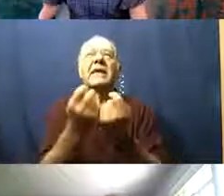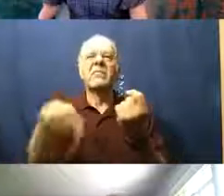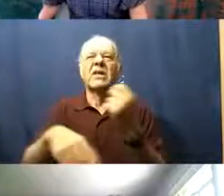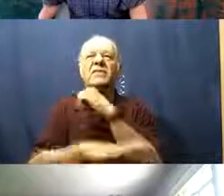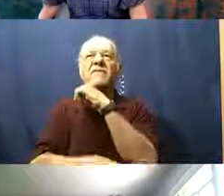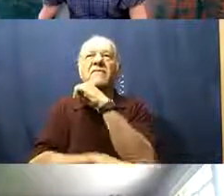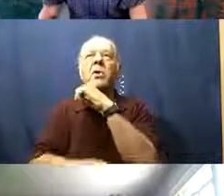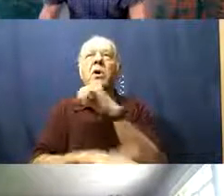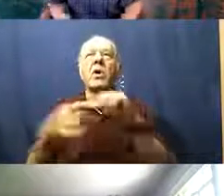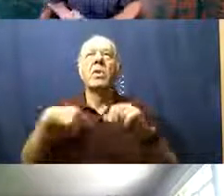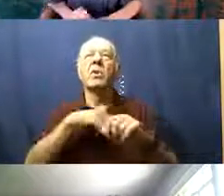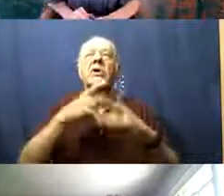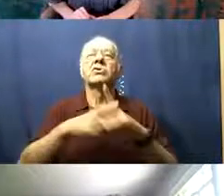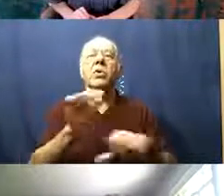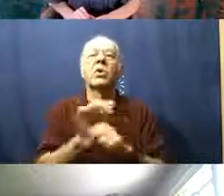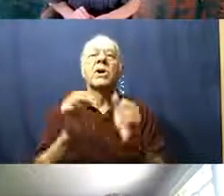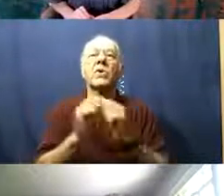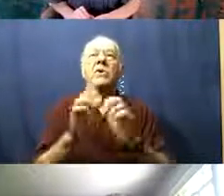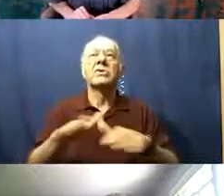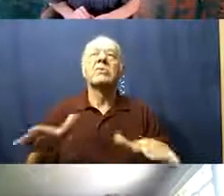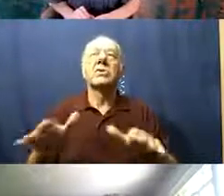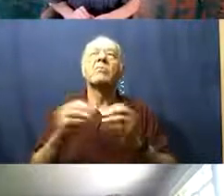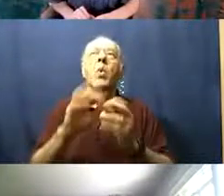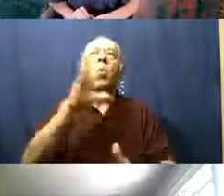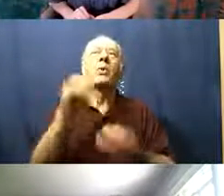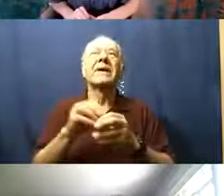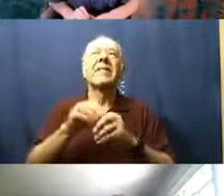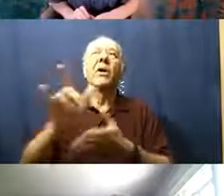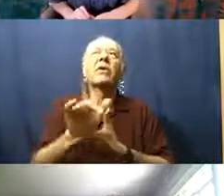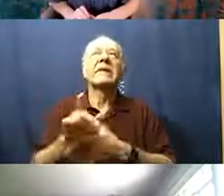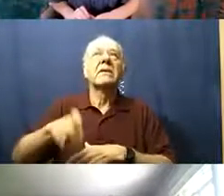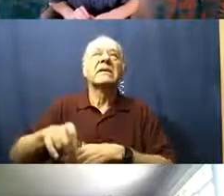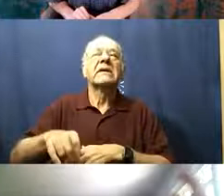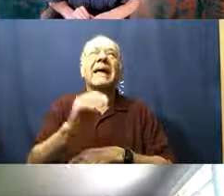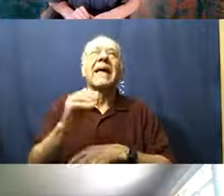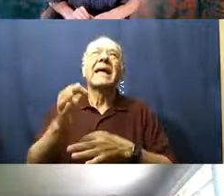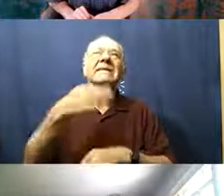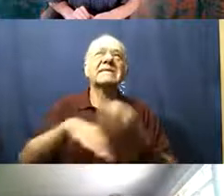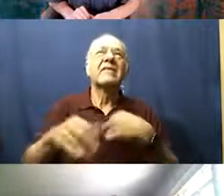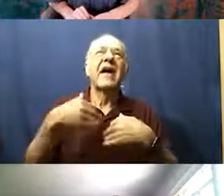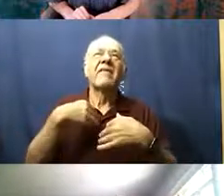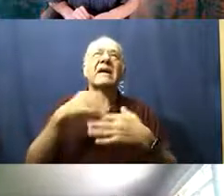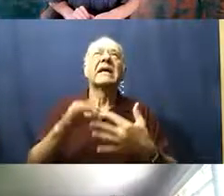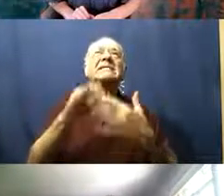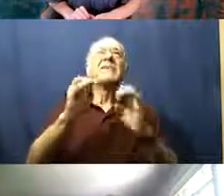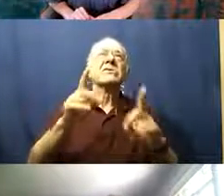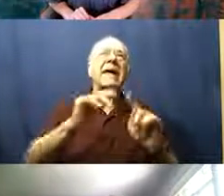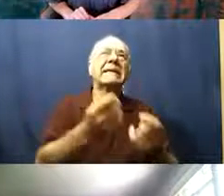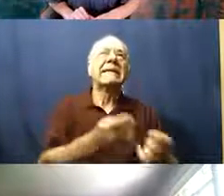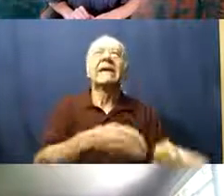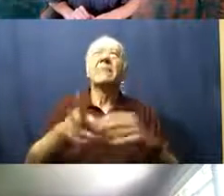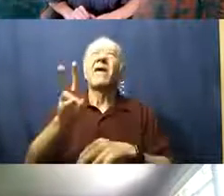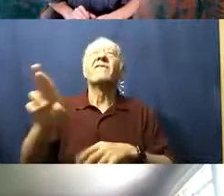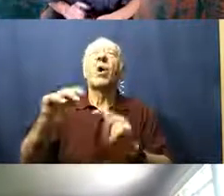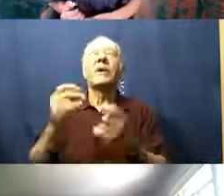this fall, where we start working with children holistically in their legal needs instead of having a special ed team and a VR